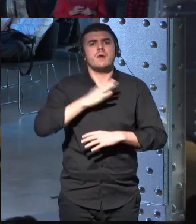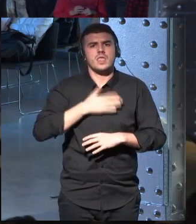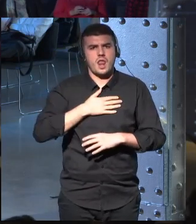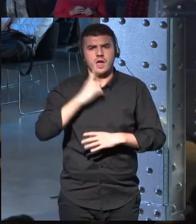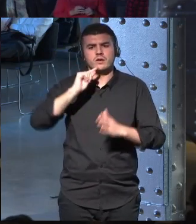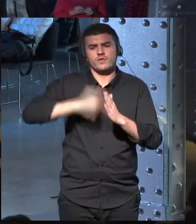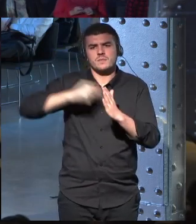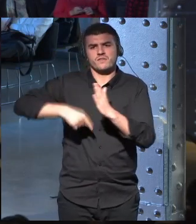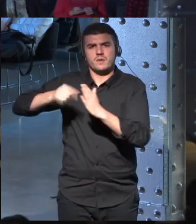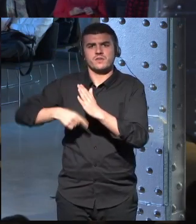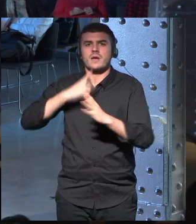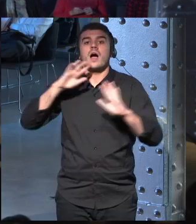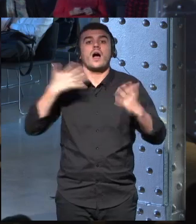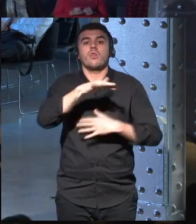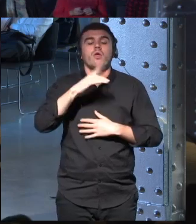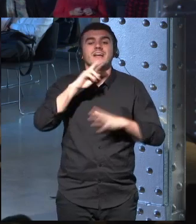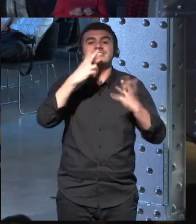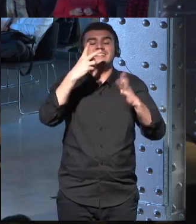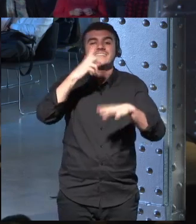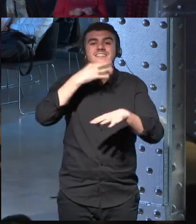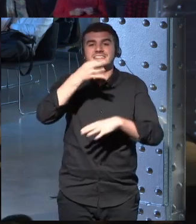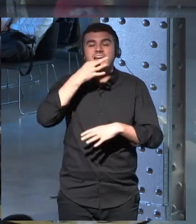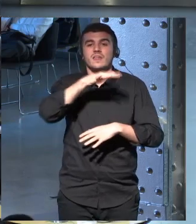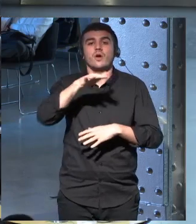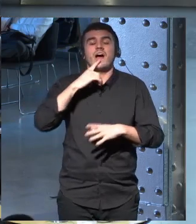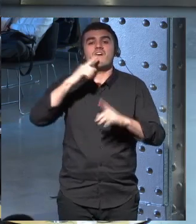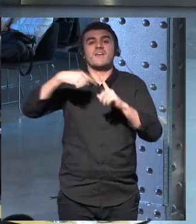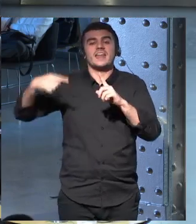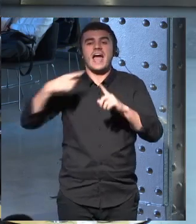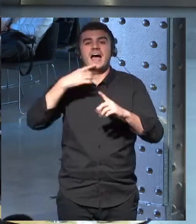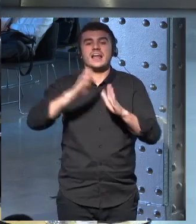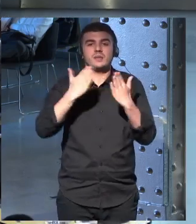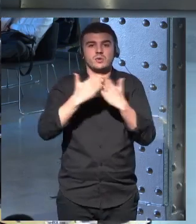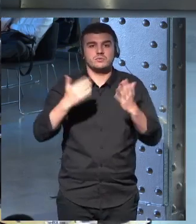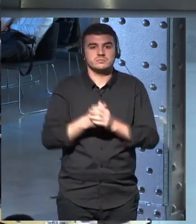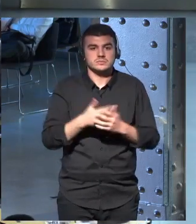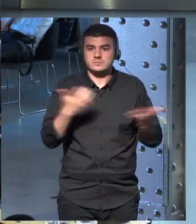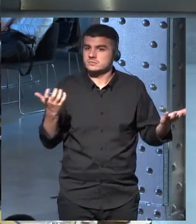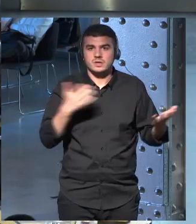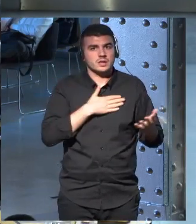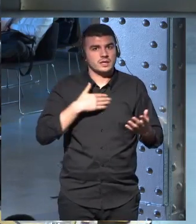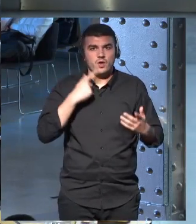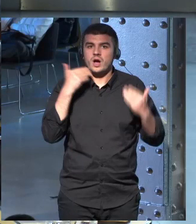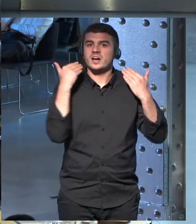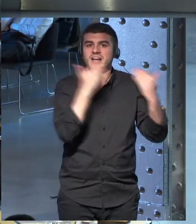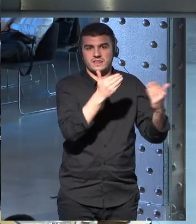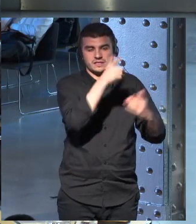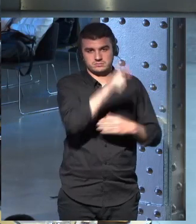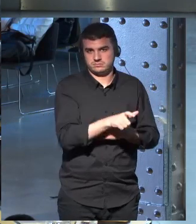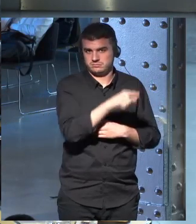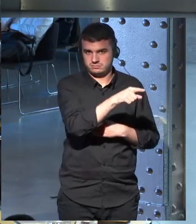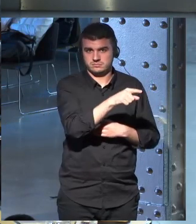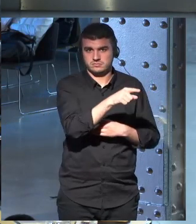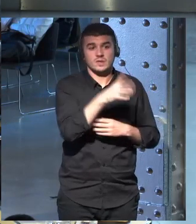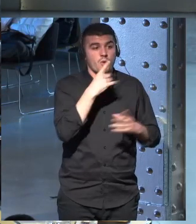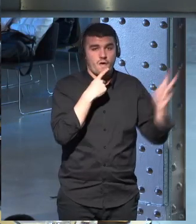if you want to buy a book and you don't want to wait for a queue, you know that John will be signing his